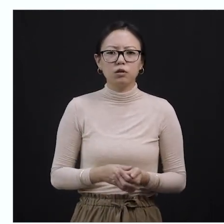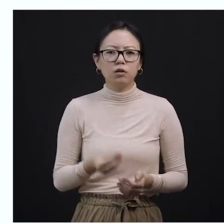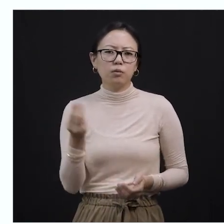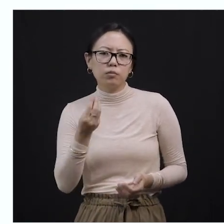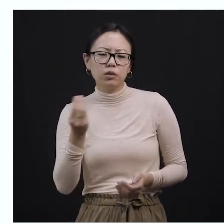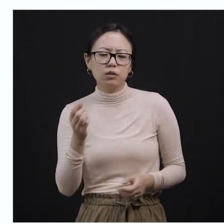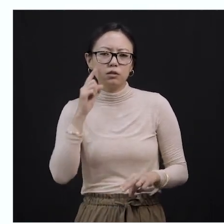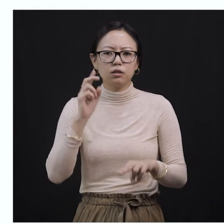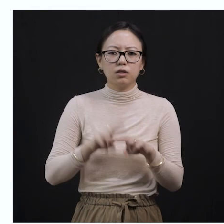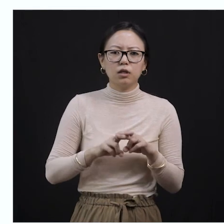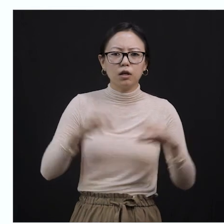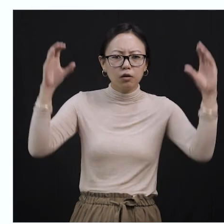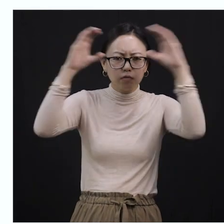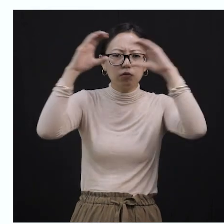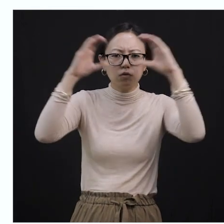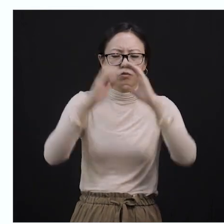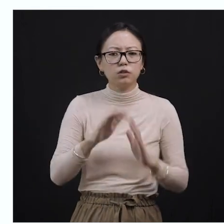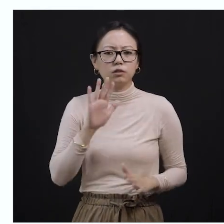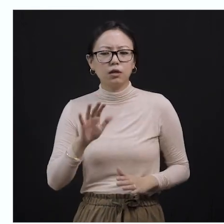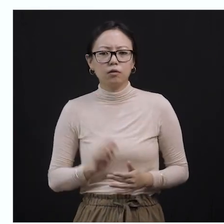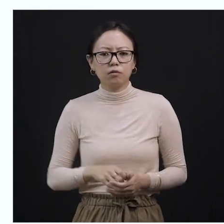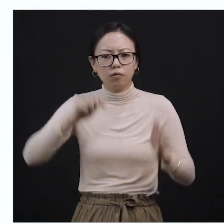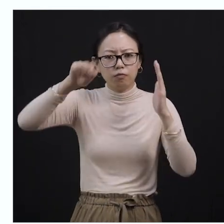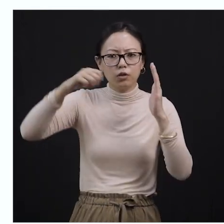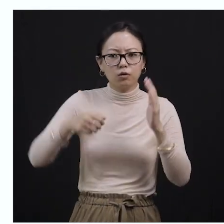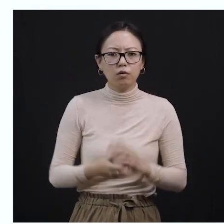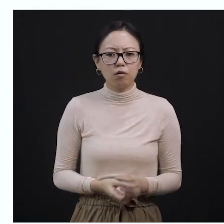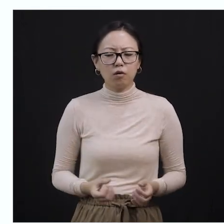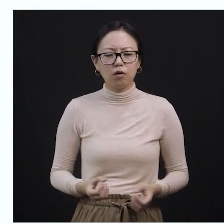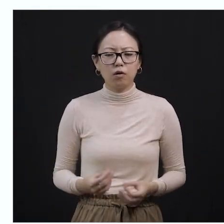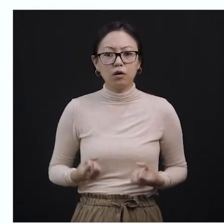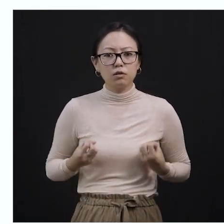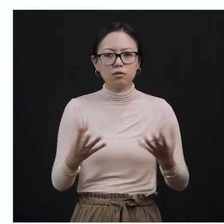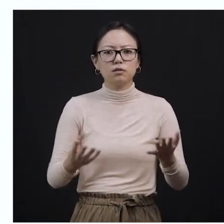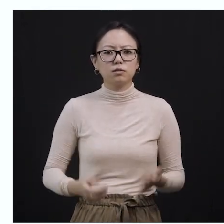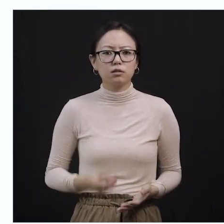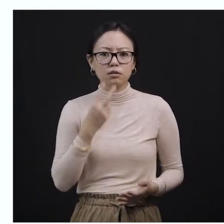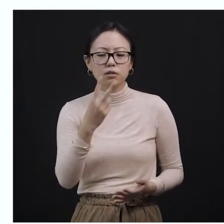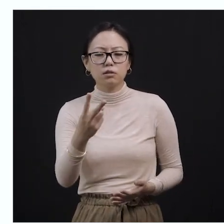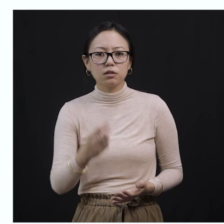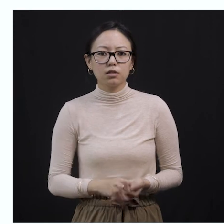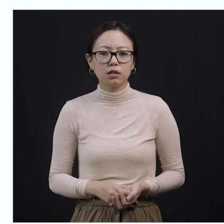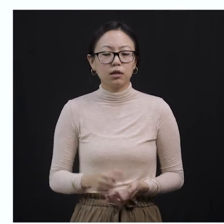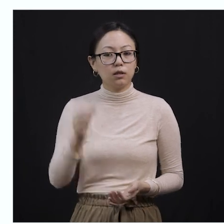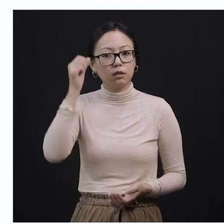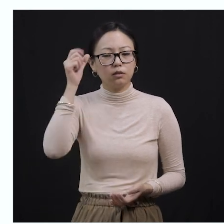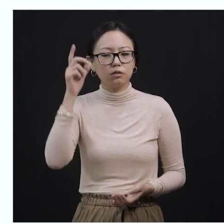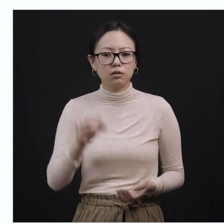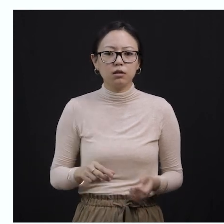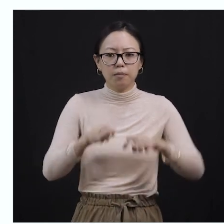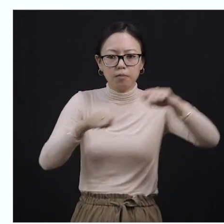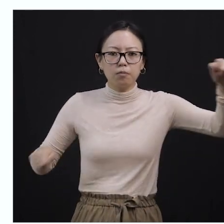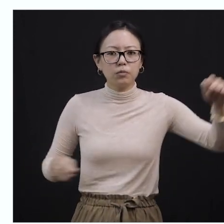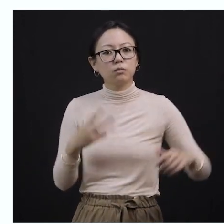any confusion, go back to the first part of the video, start all over again, watch it, and understand what measurement is all about. All